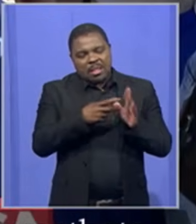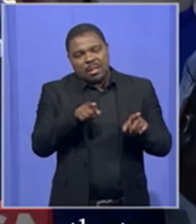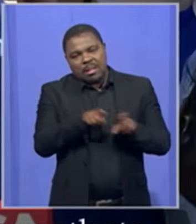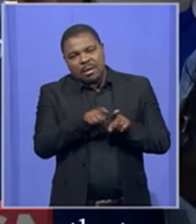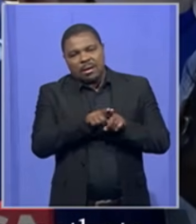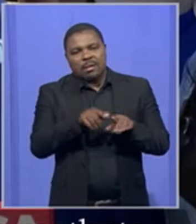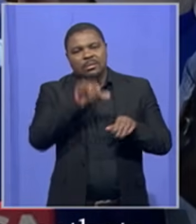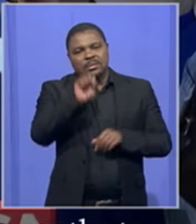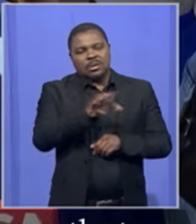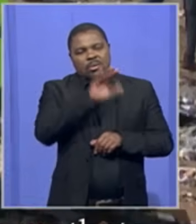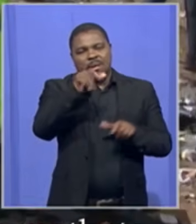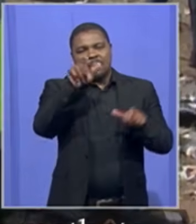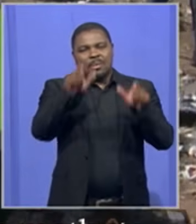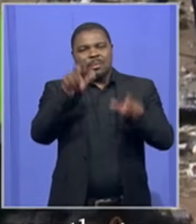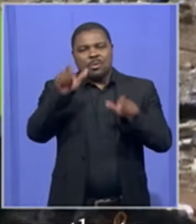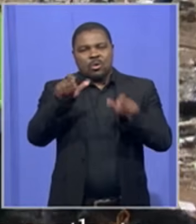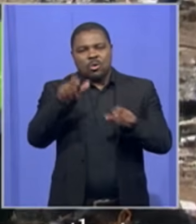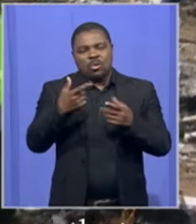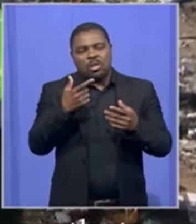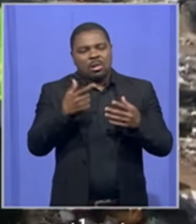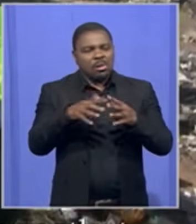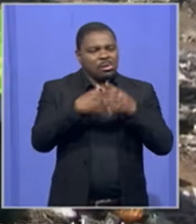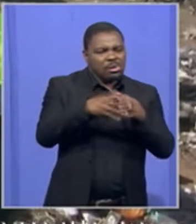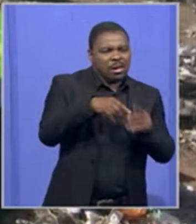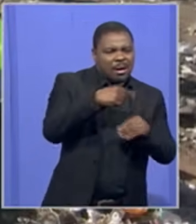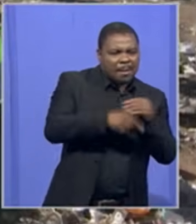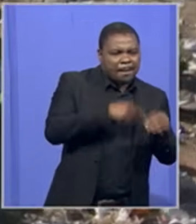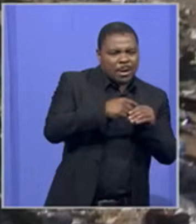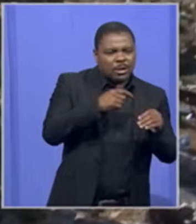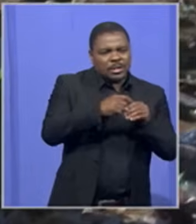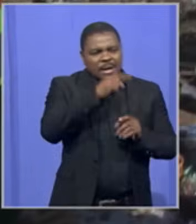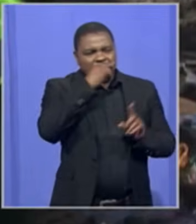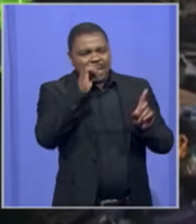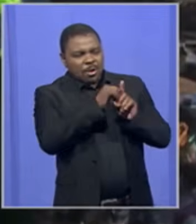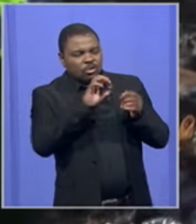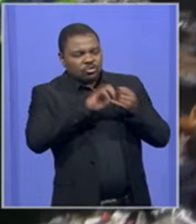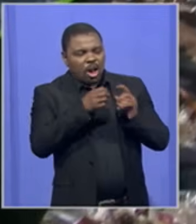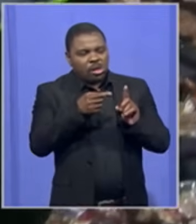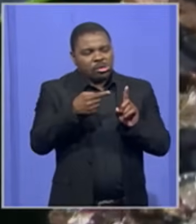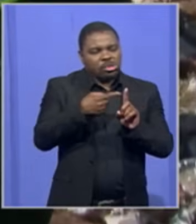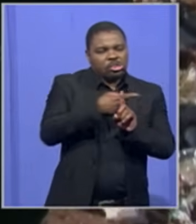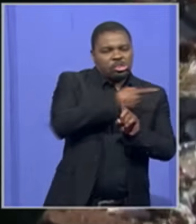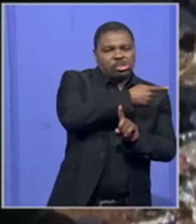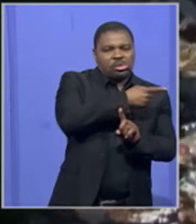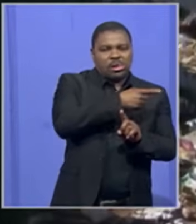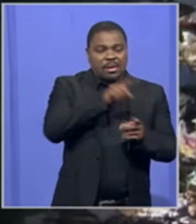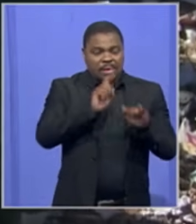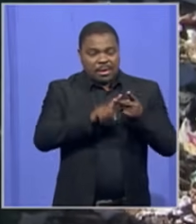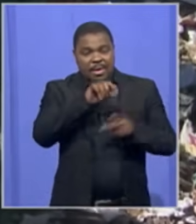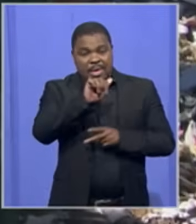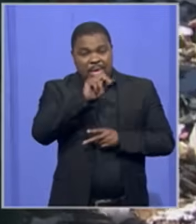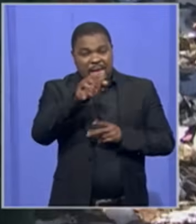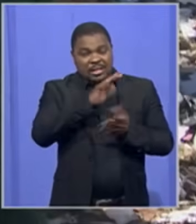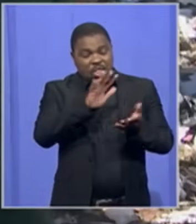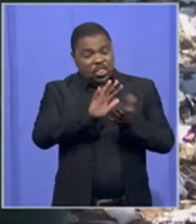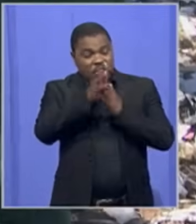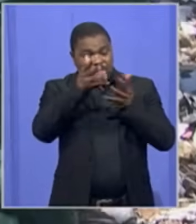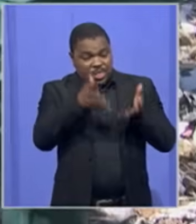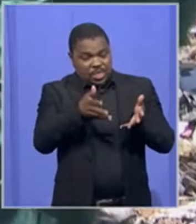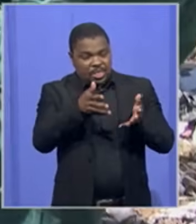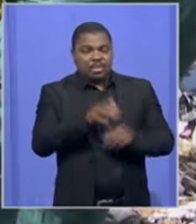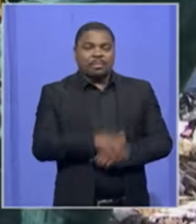faposa maAfrika borwa mo dipegong tsa tlhatlharuane e aparetseng leina la gagwe le tshenyo e bakilweng ke ANC kwa profenseng